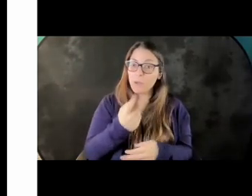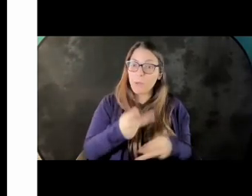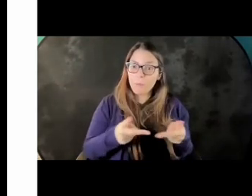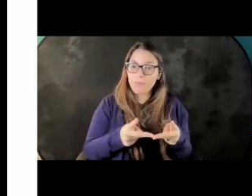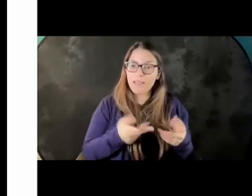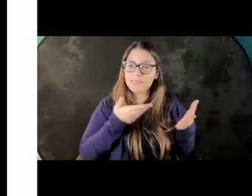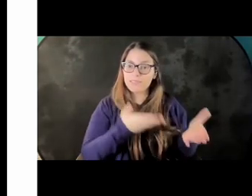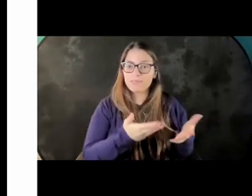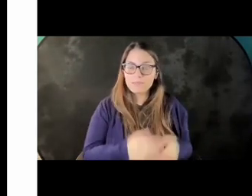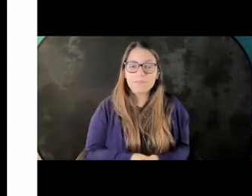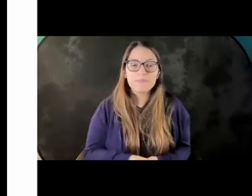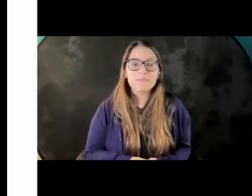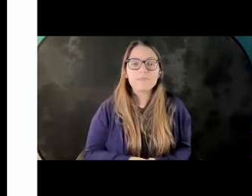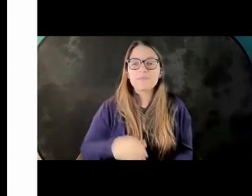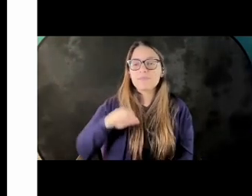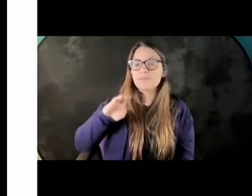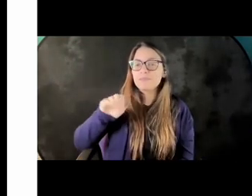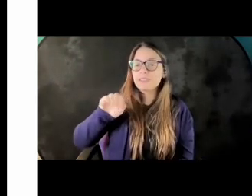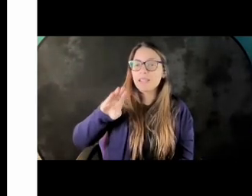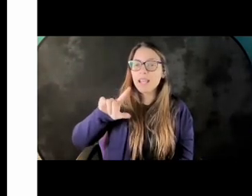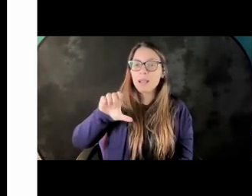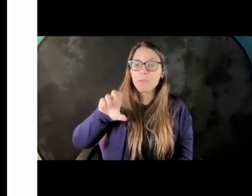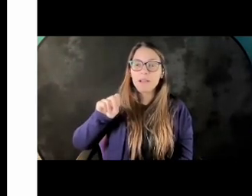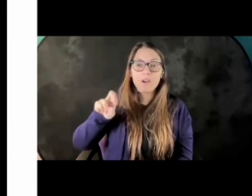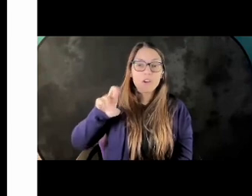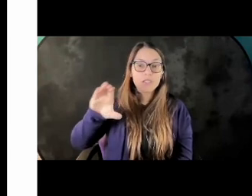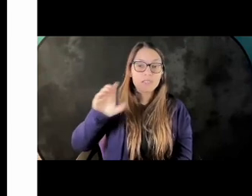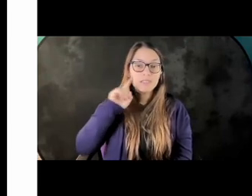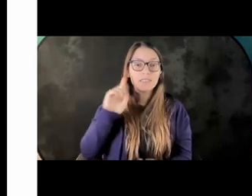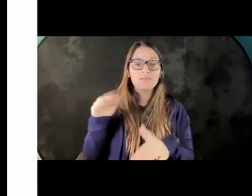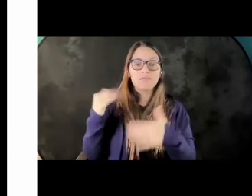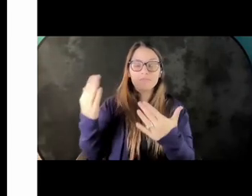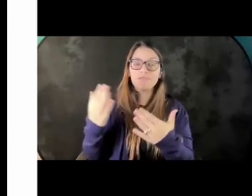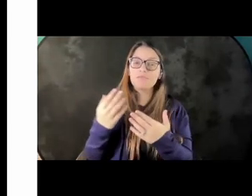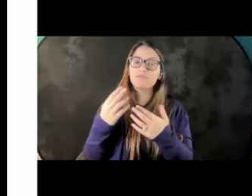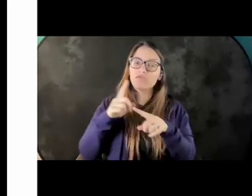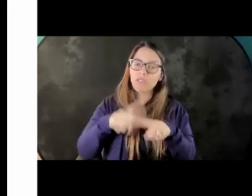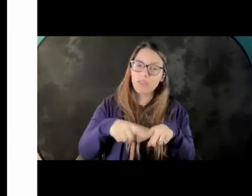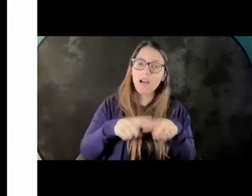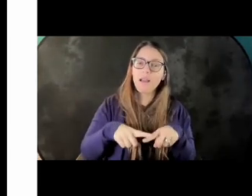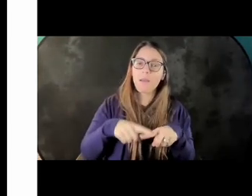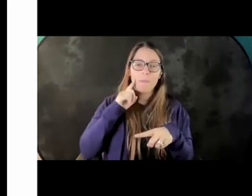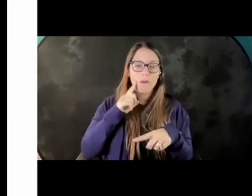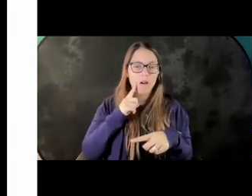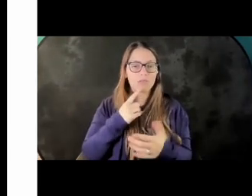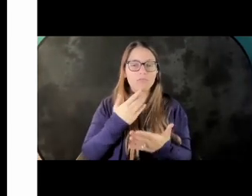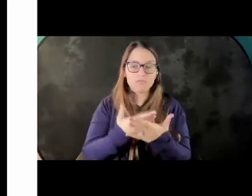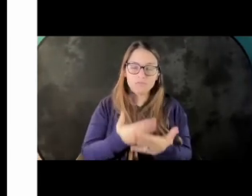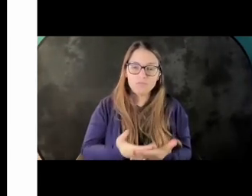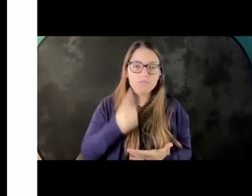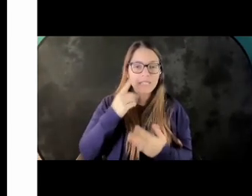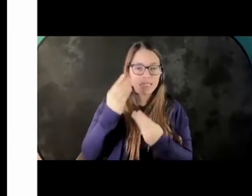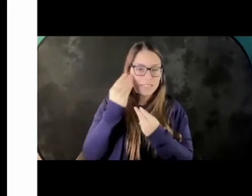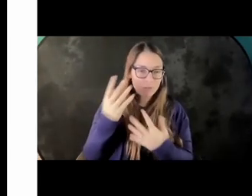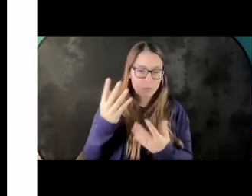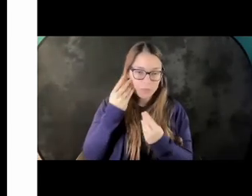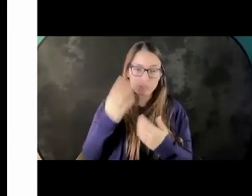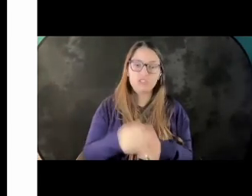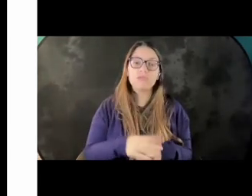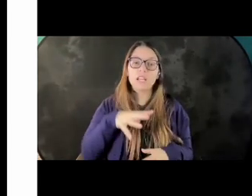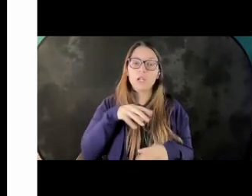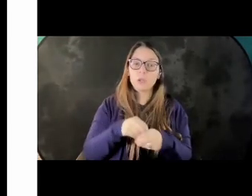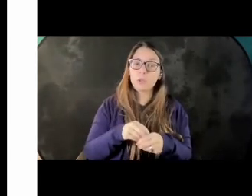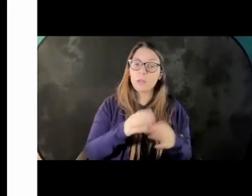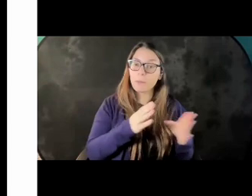NRC shares reliable, objective information about ABLE plans, including plan comparisons,